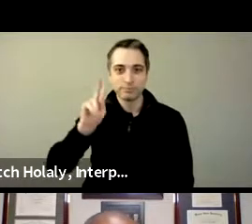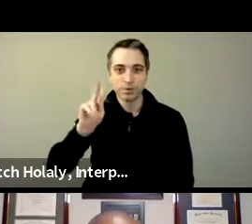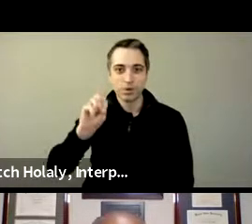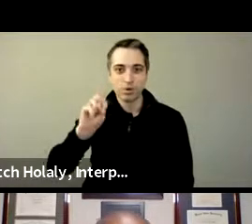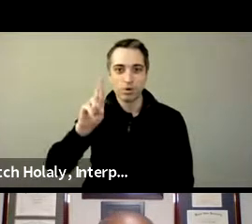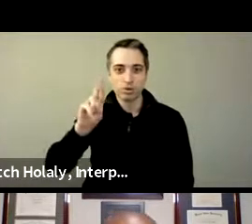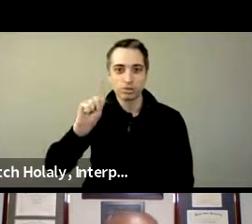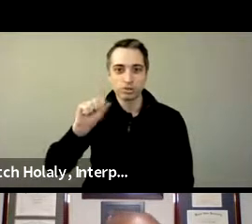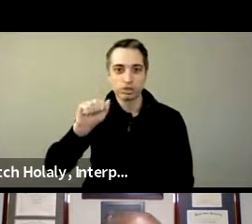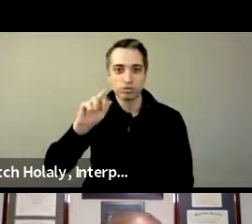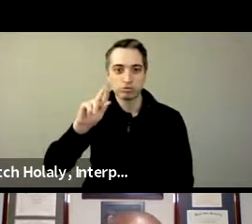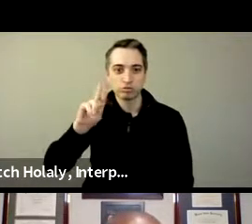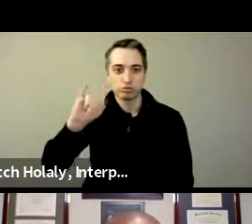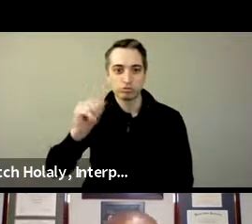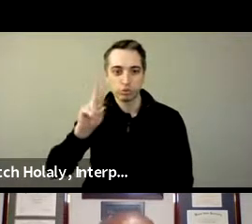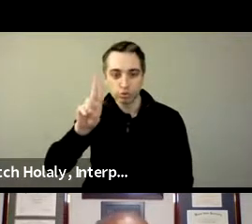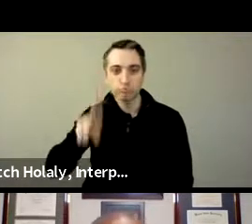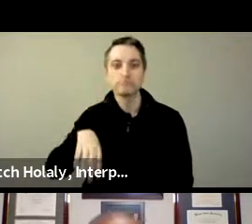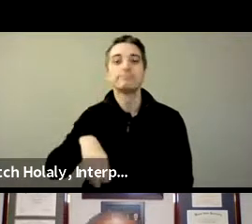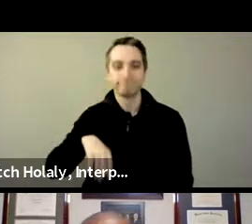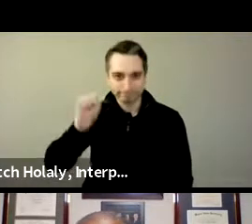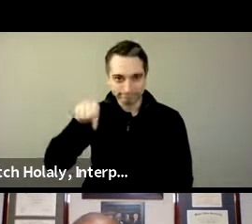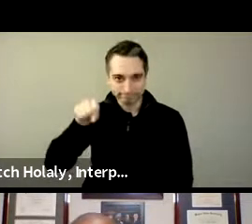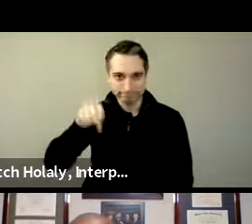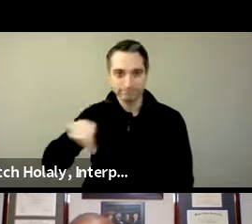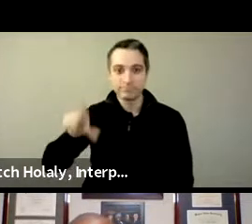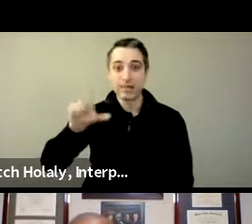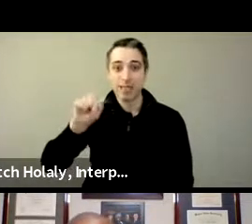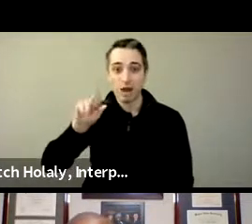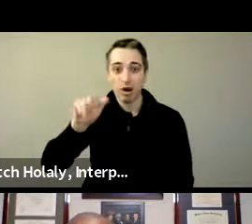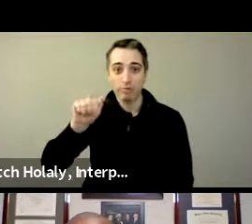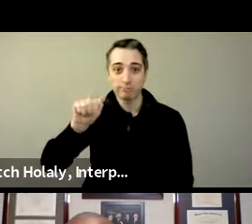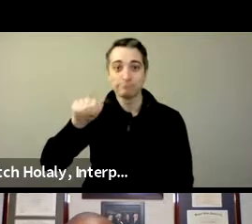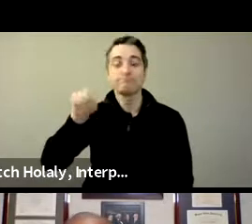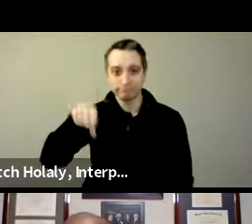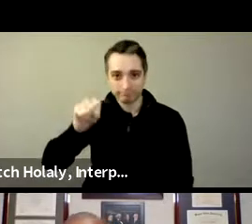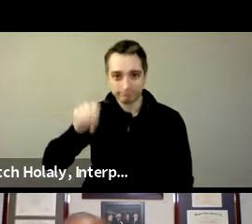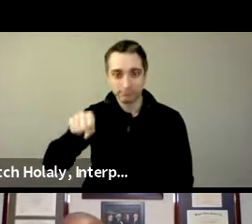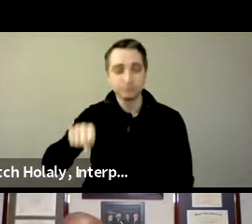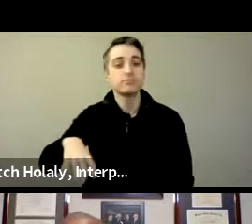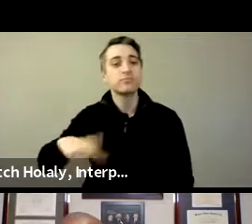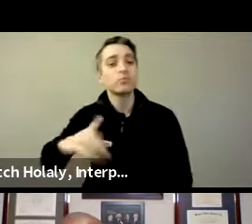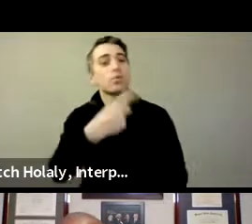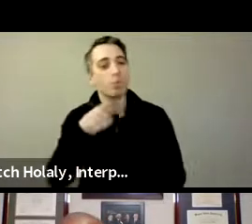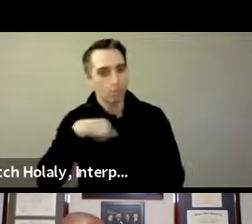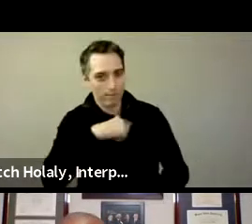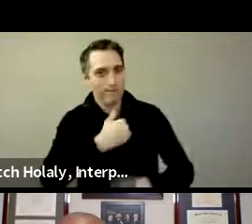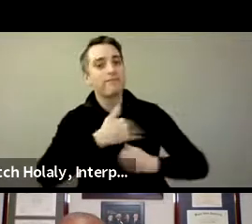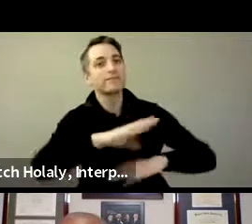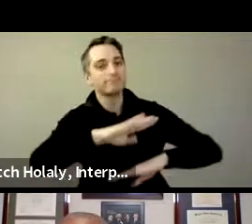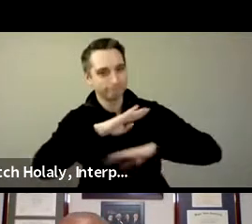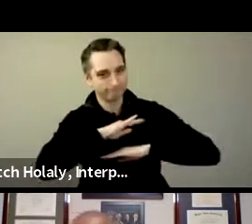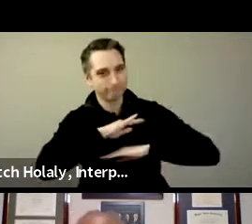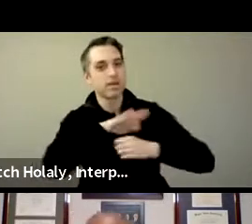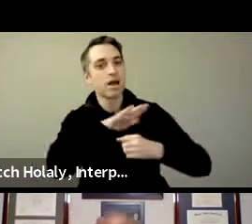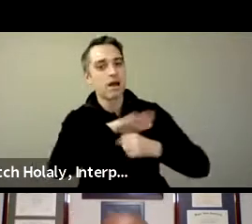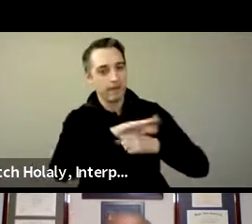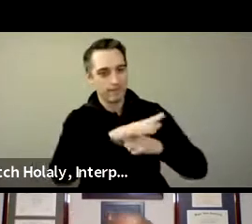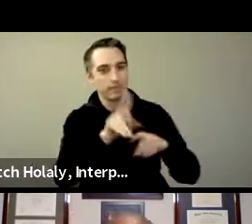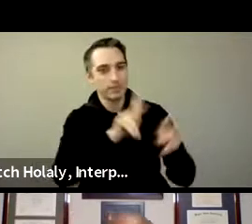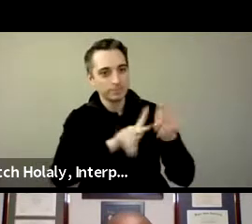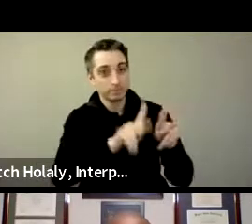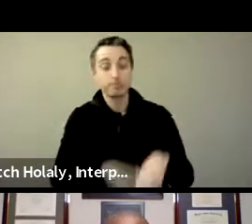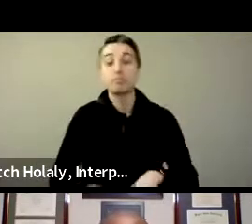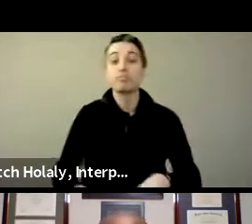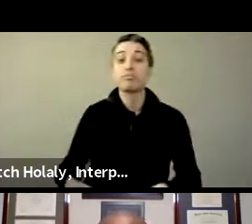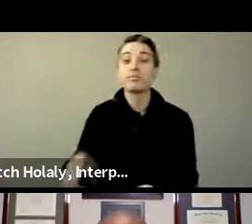DeLara? Present. Madam Chair, you have a quorum. Thank you. We will now have the swearing in of